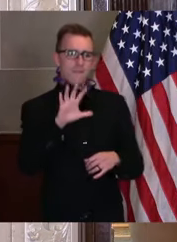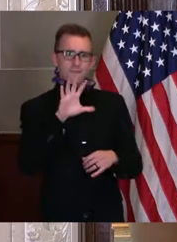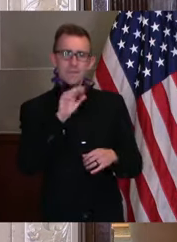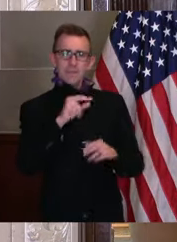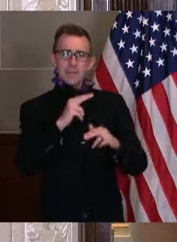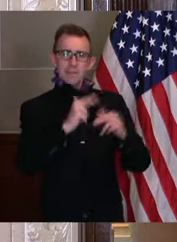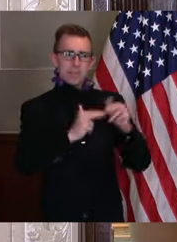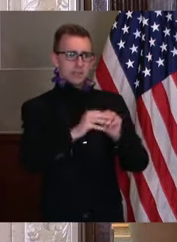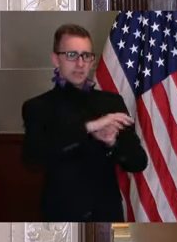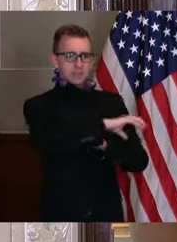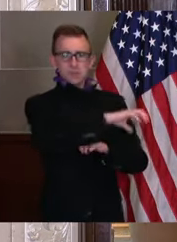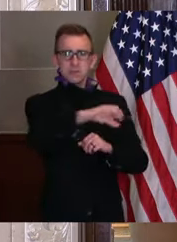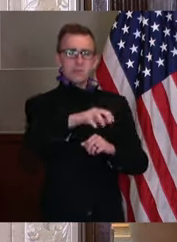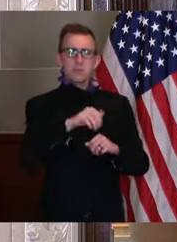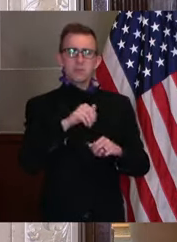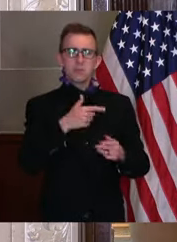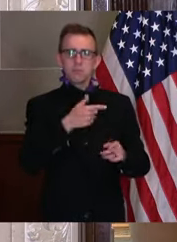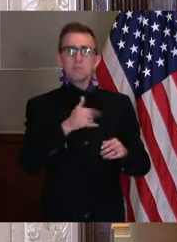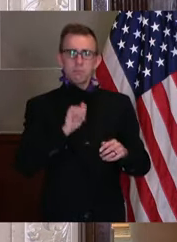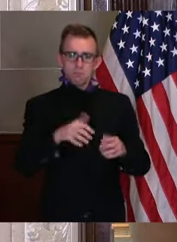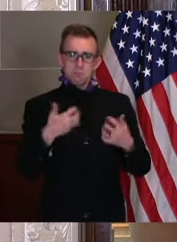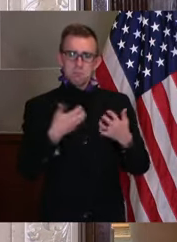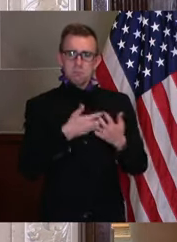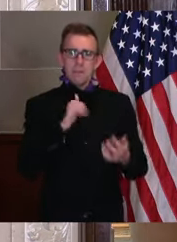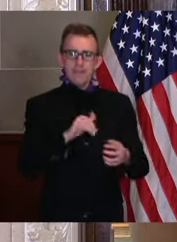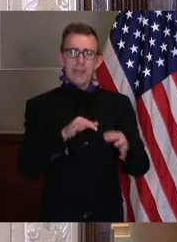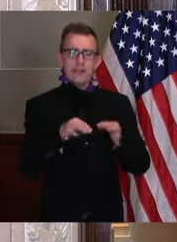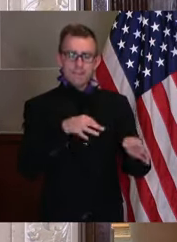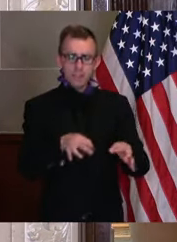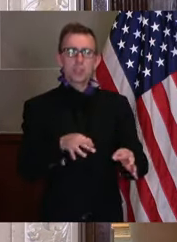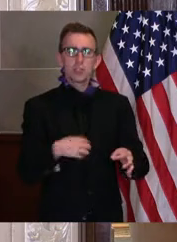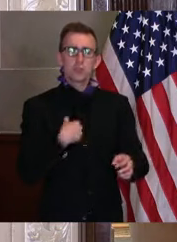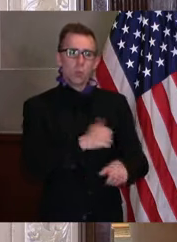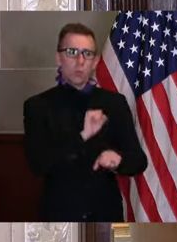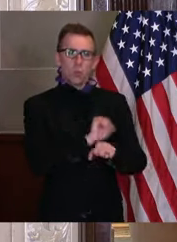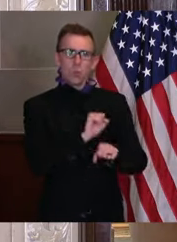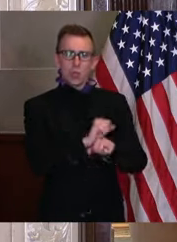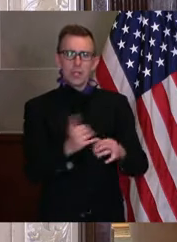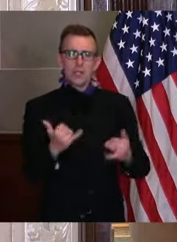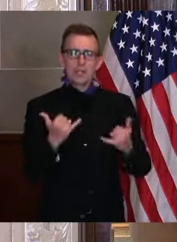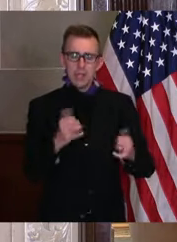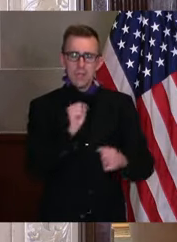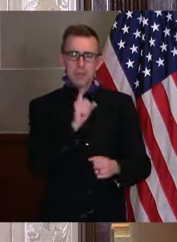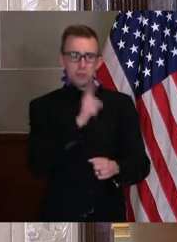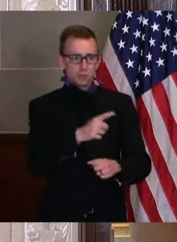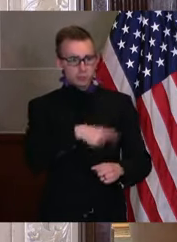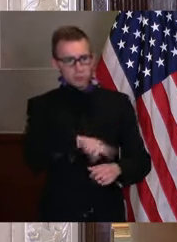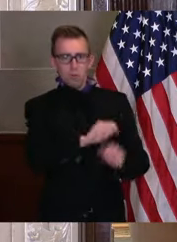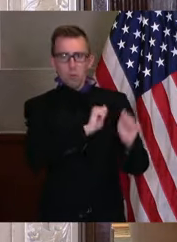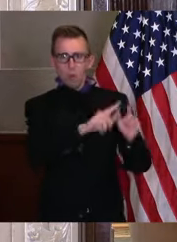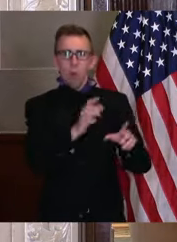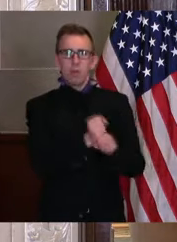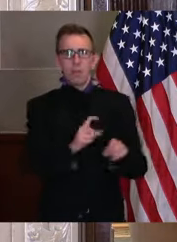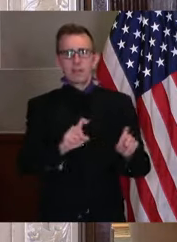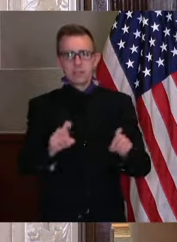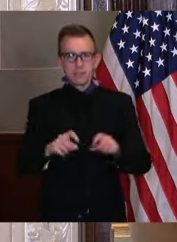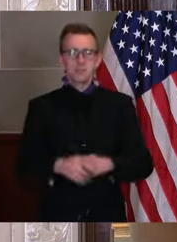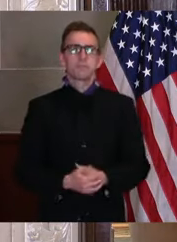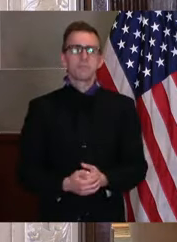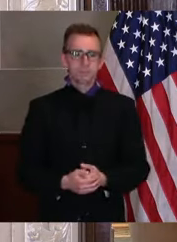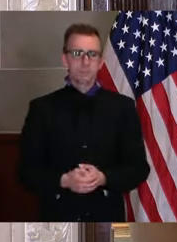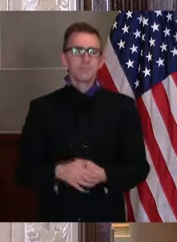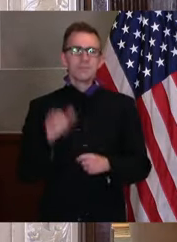that definition as of today. So we worked all weekend, we're working today to go in and test everybody. And so that's